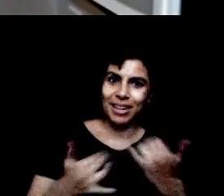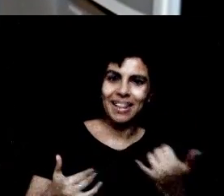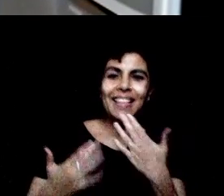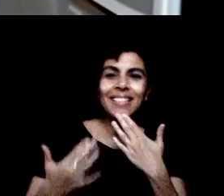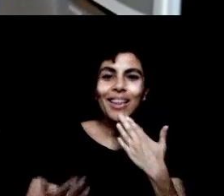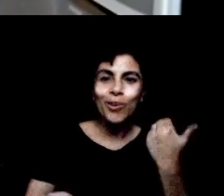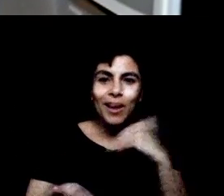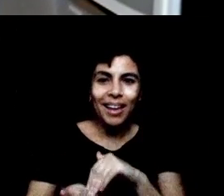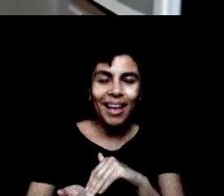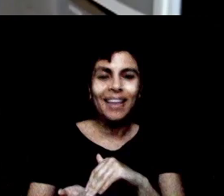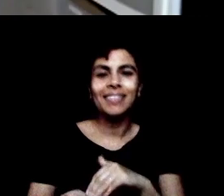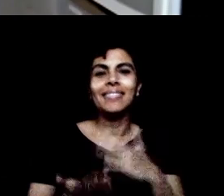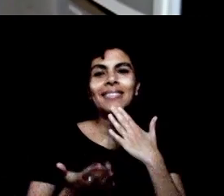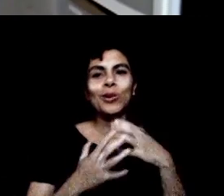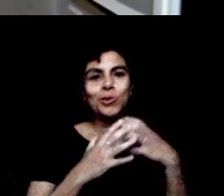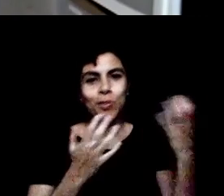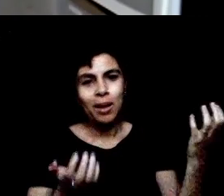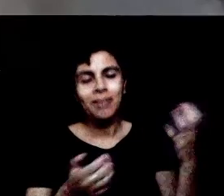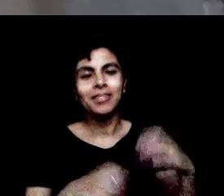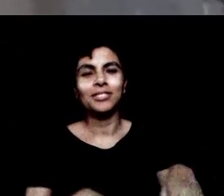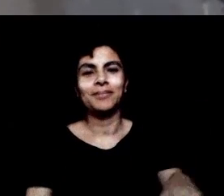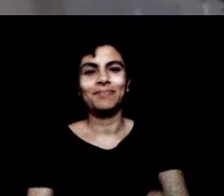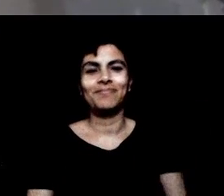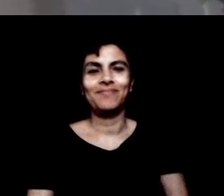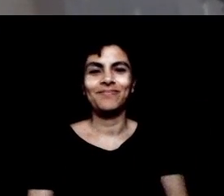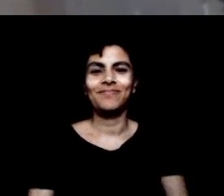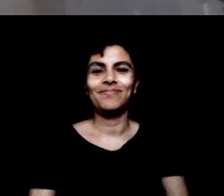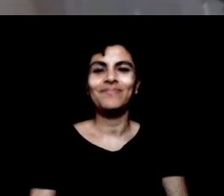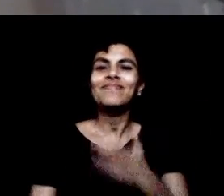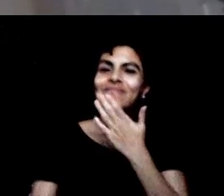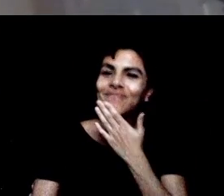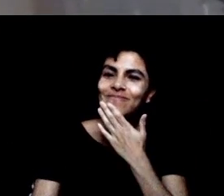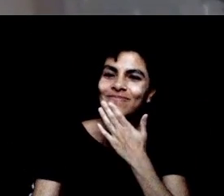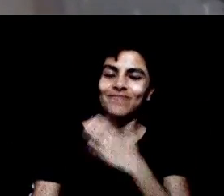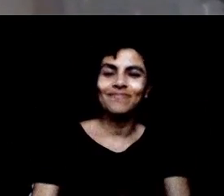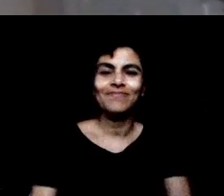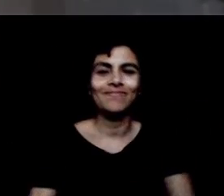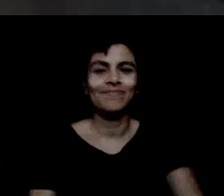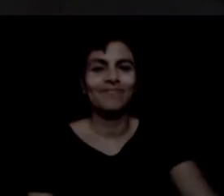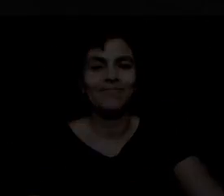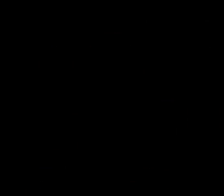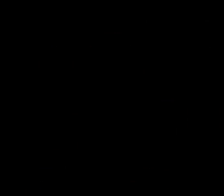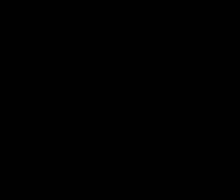break. So thank you again. Thank you so much, Saki and Michelle. Yep. Yeah, thank you.